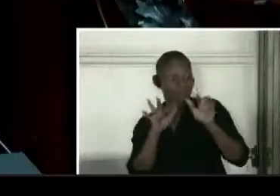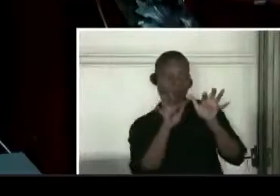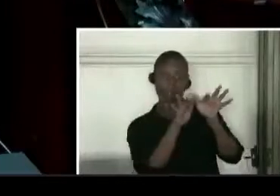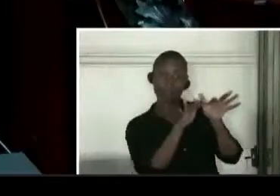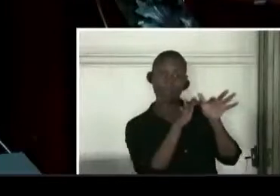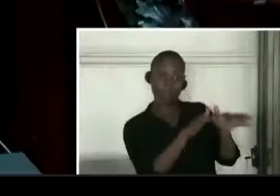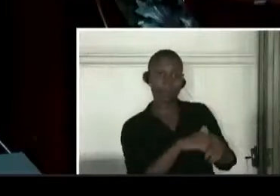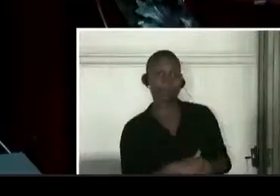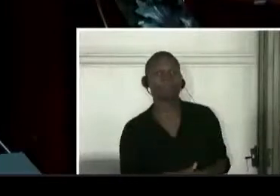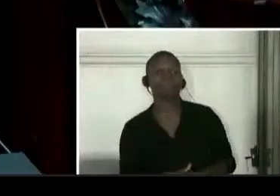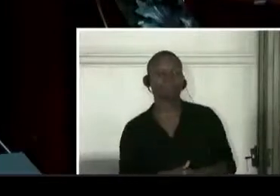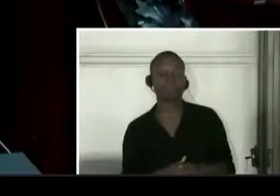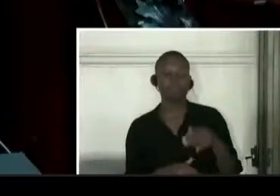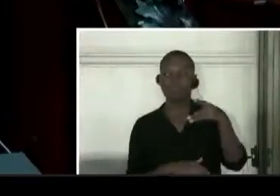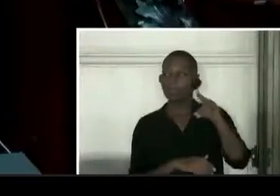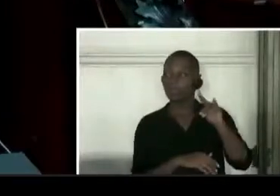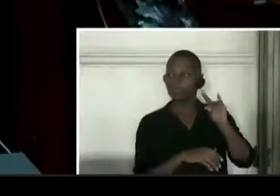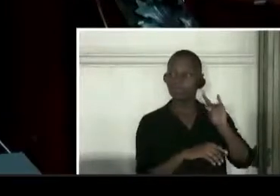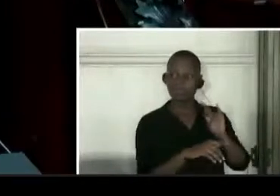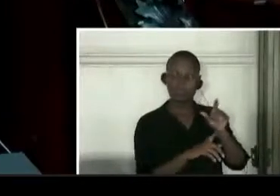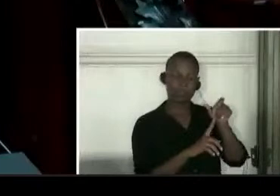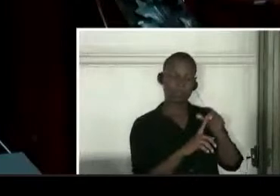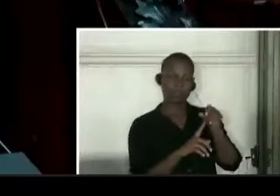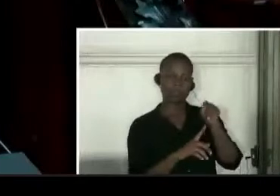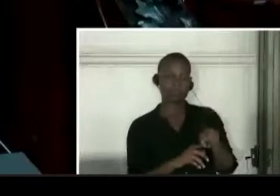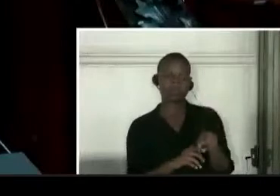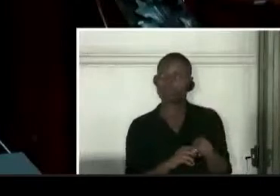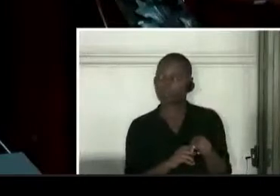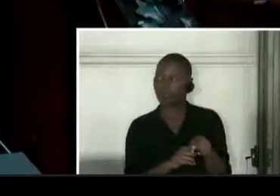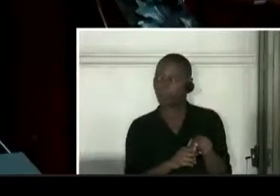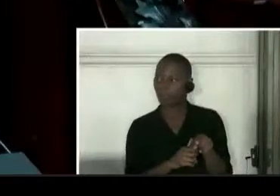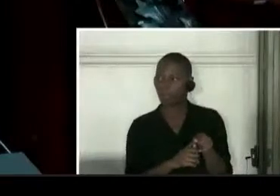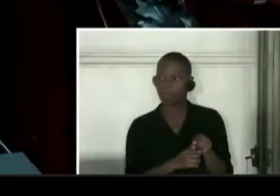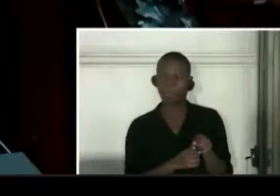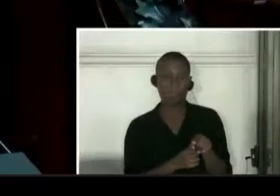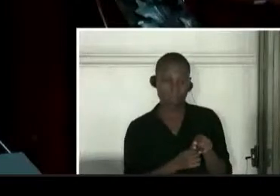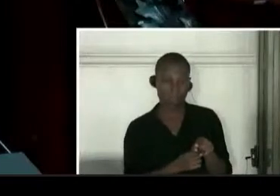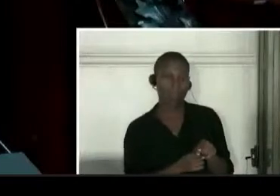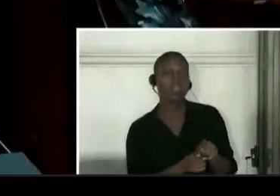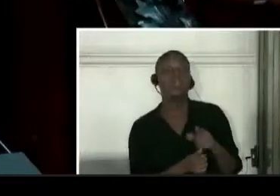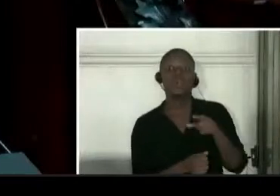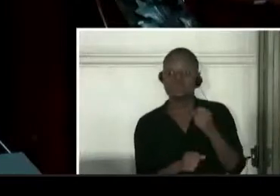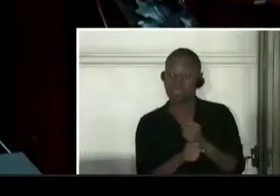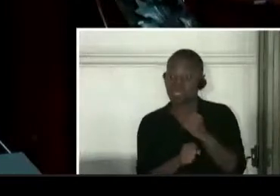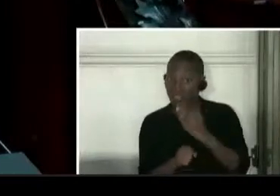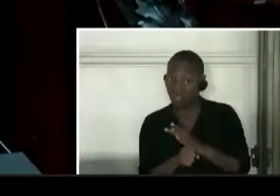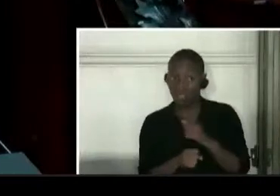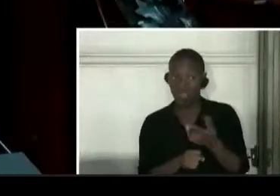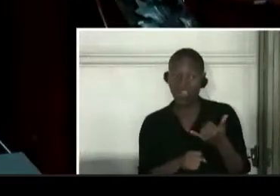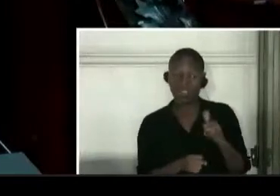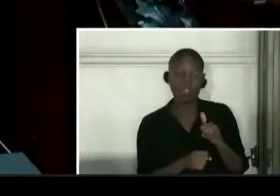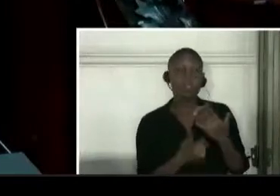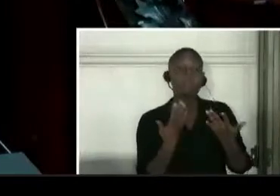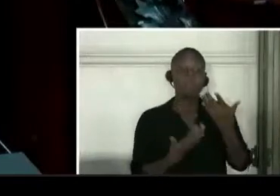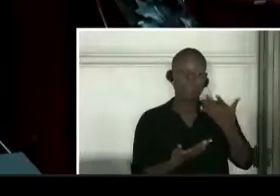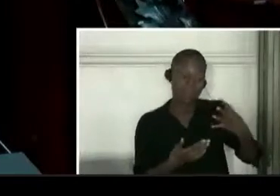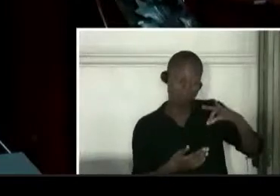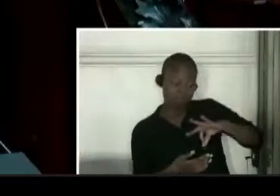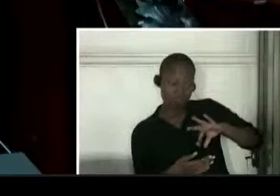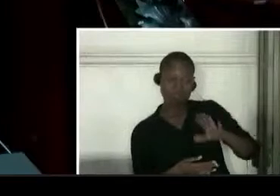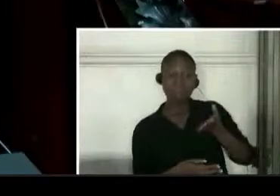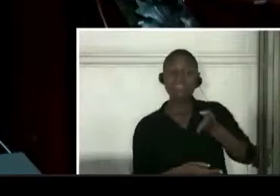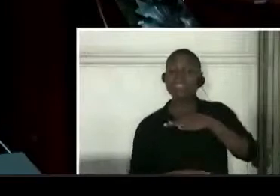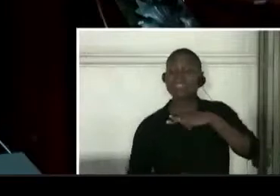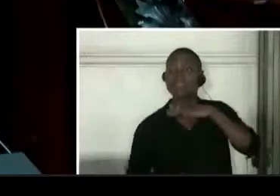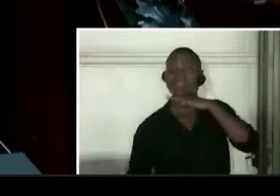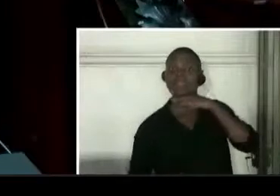Slalo, when the concept of social housing was created, it was to ensure that we address the needs of those who were earning enough not